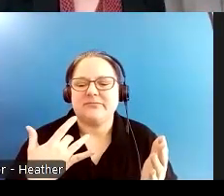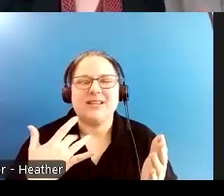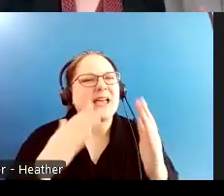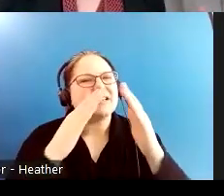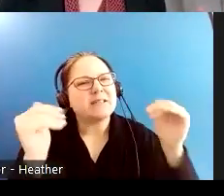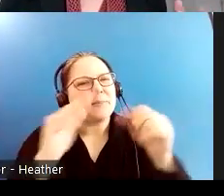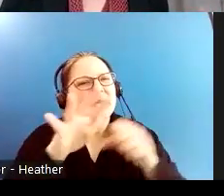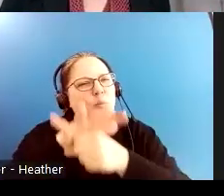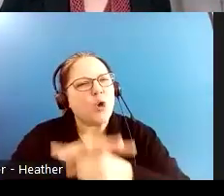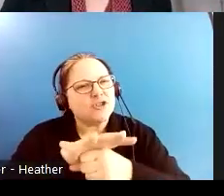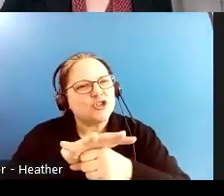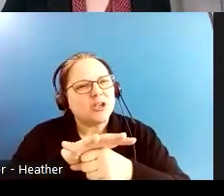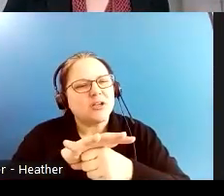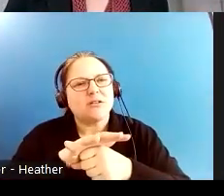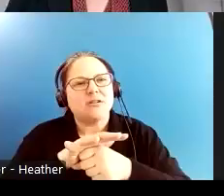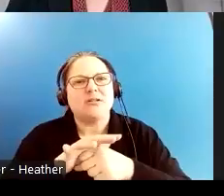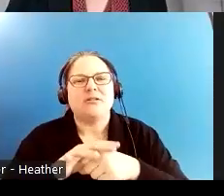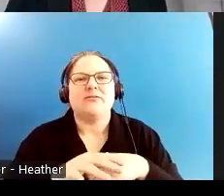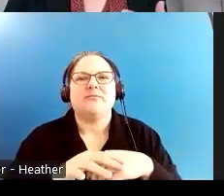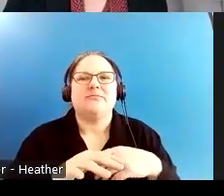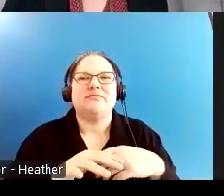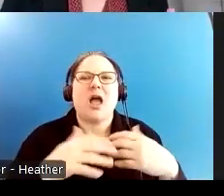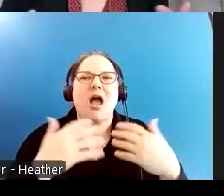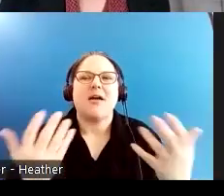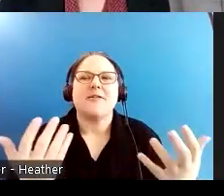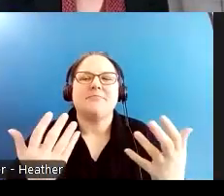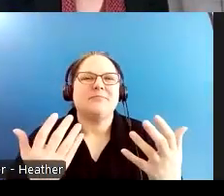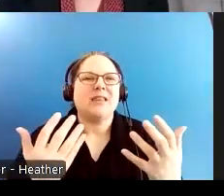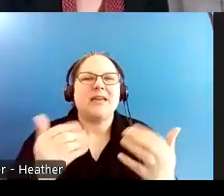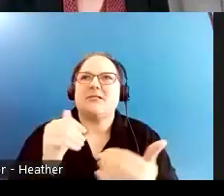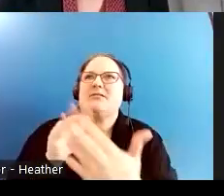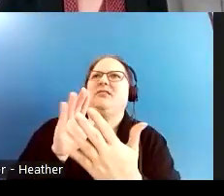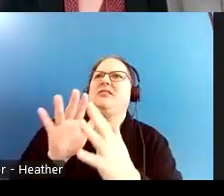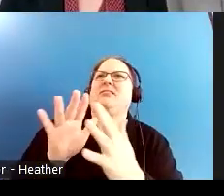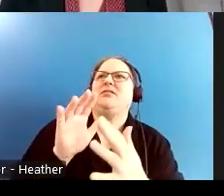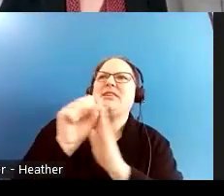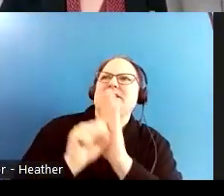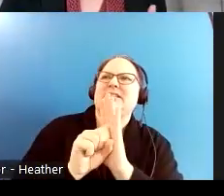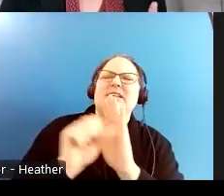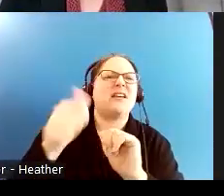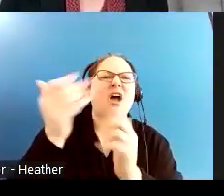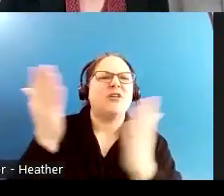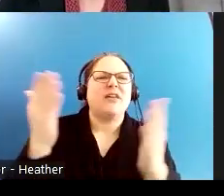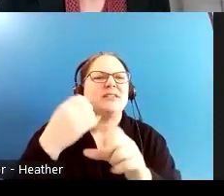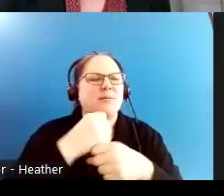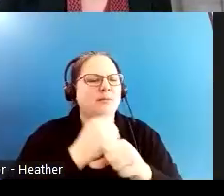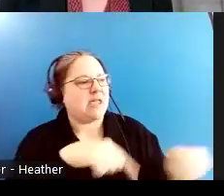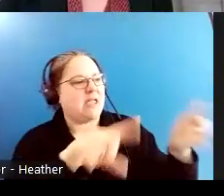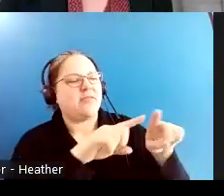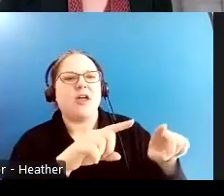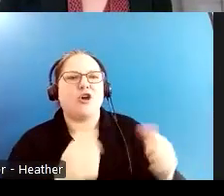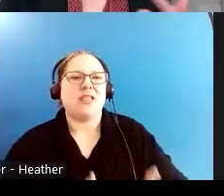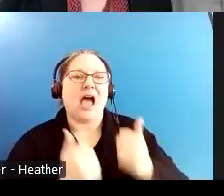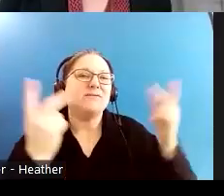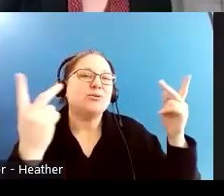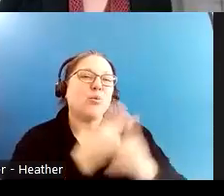oppression and up against these factors of our state and other entities just making our patients' lives worse,